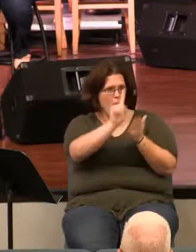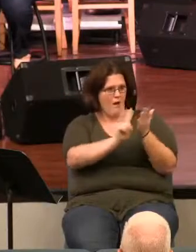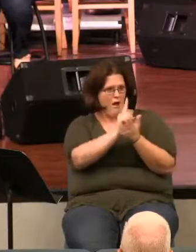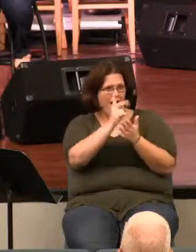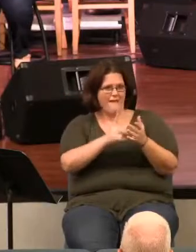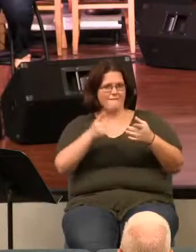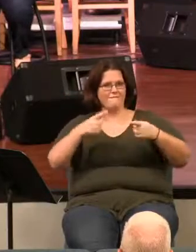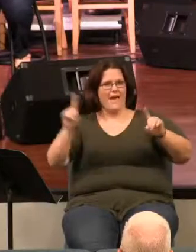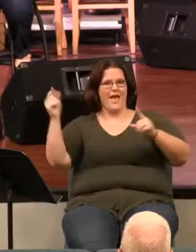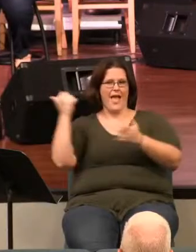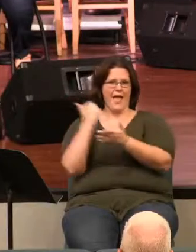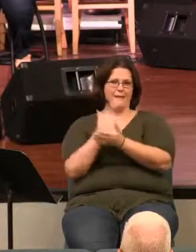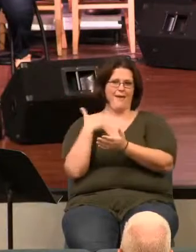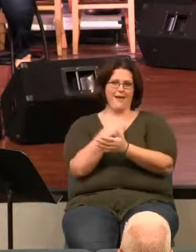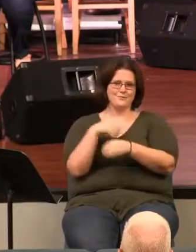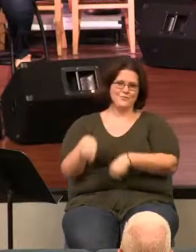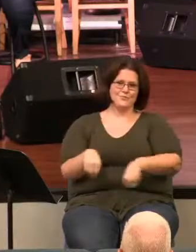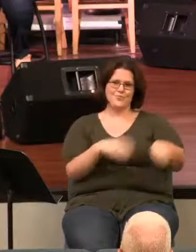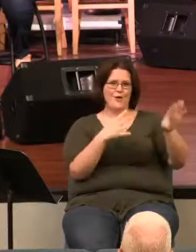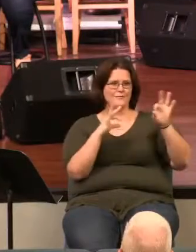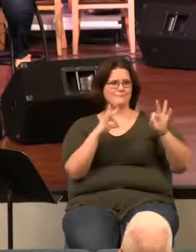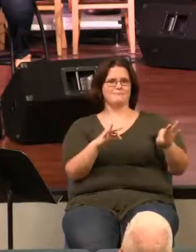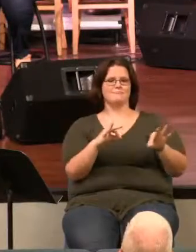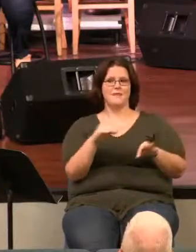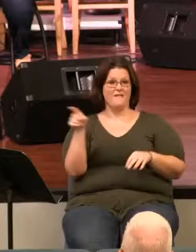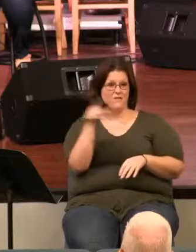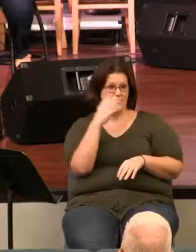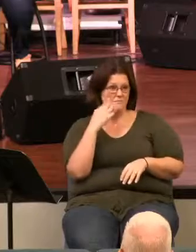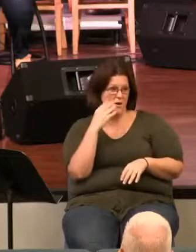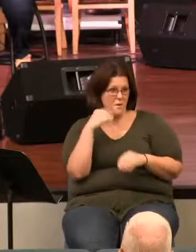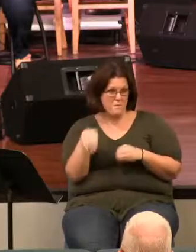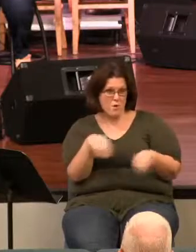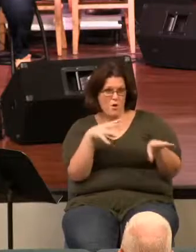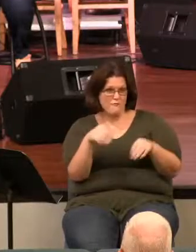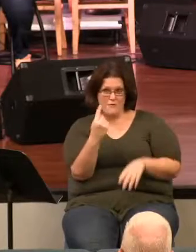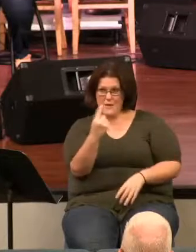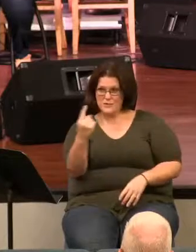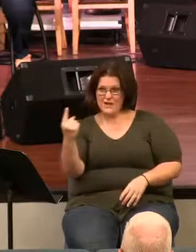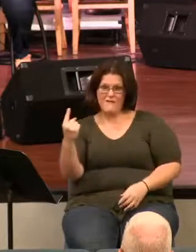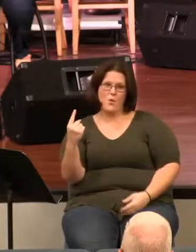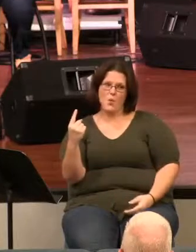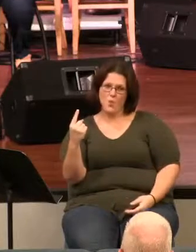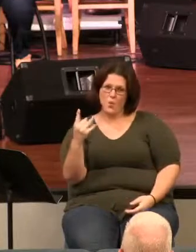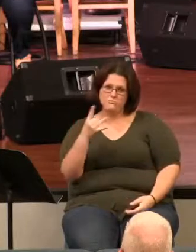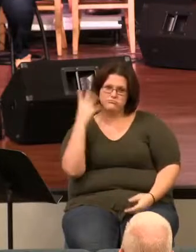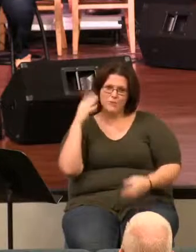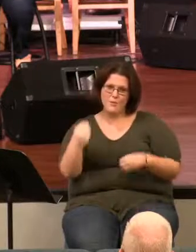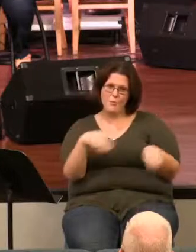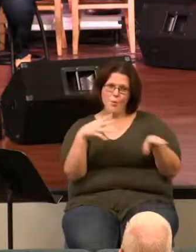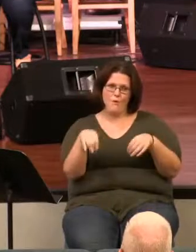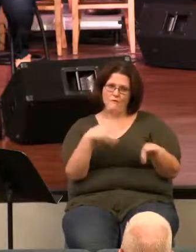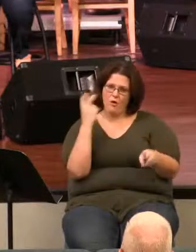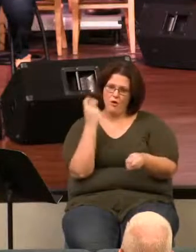very much appreciated. If you've ever had to move by yourself before, you know what that's like, so he's very thankful.